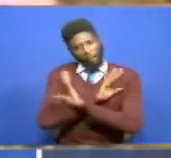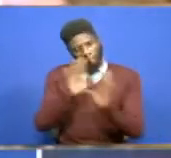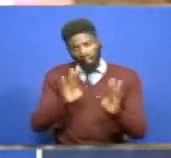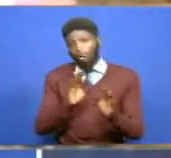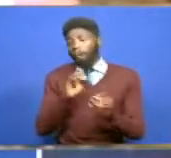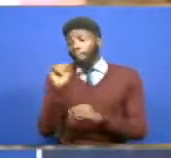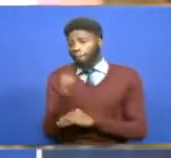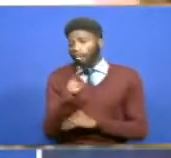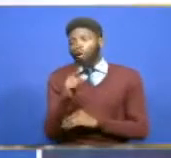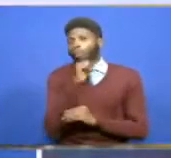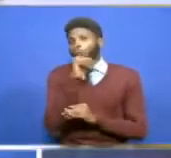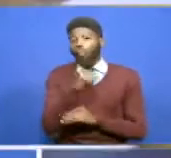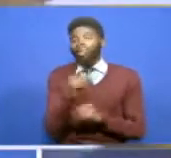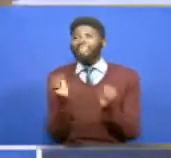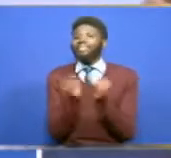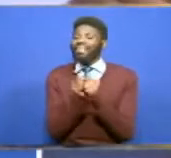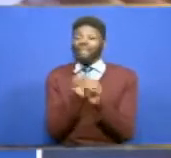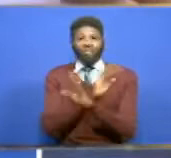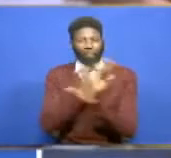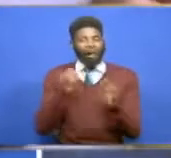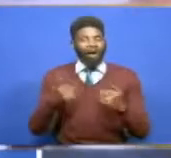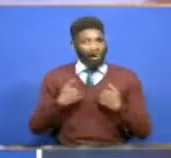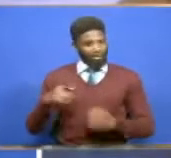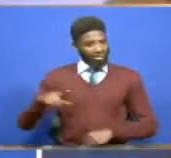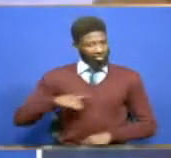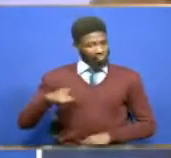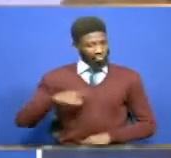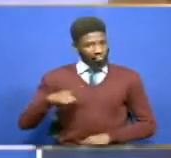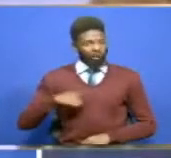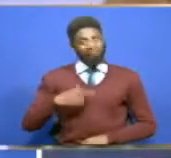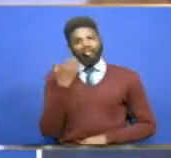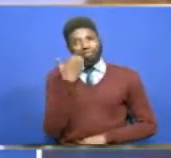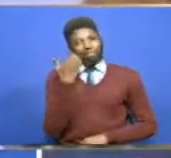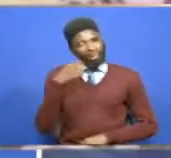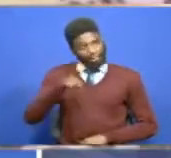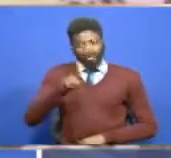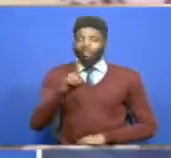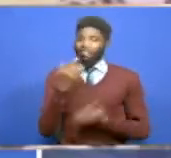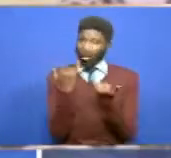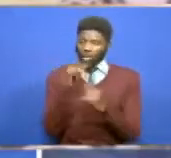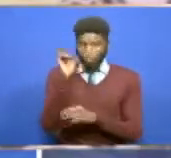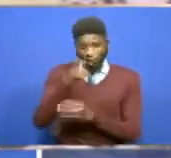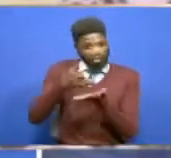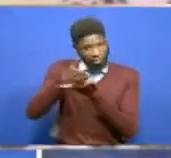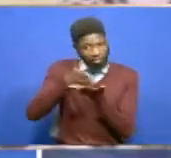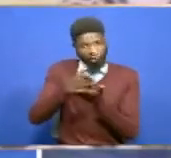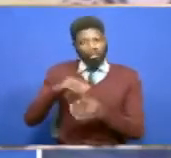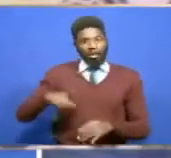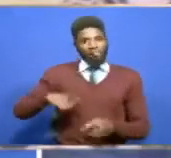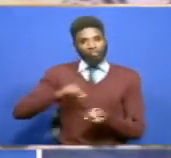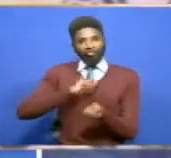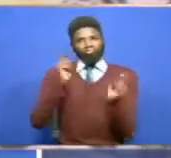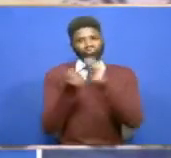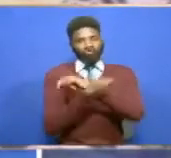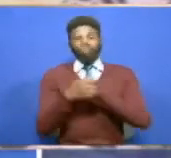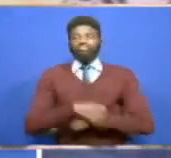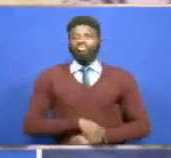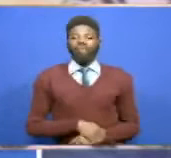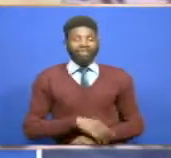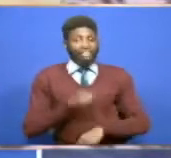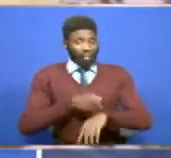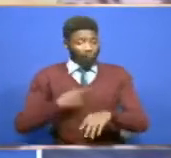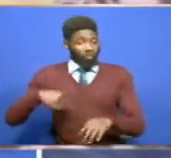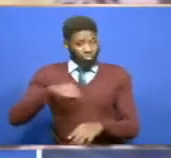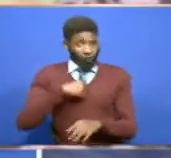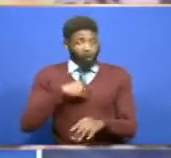has been diagnosed with a rare liver disease that has necessitated a transplant. We were leaving the hospital. We noticed some yellow